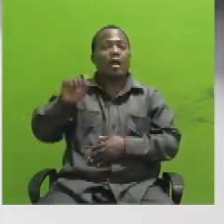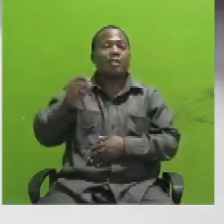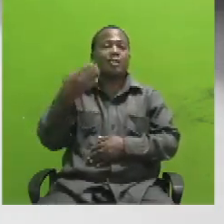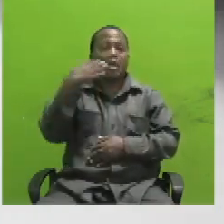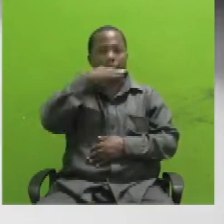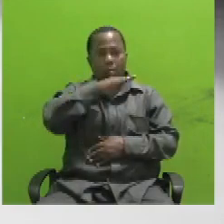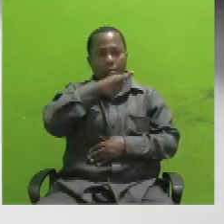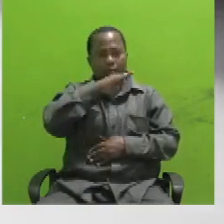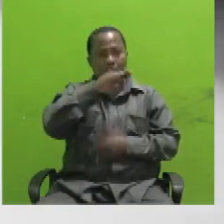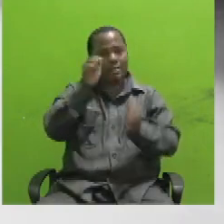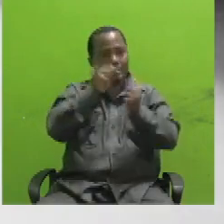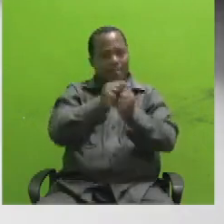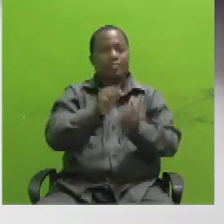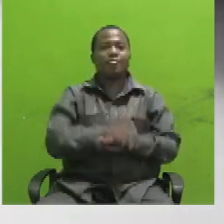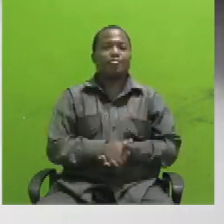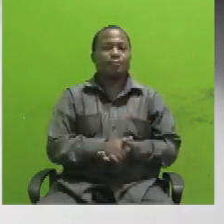important tips.